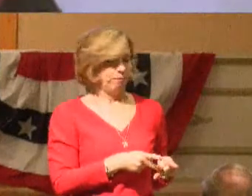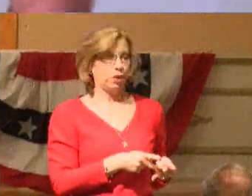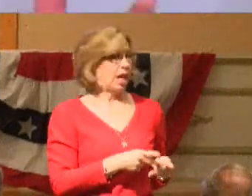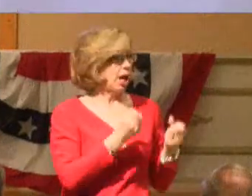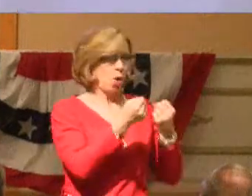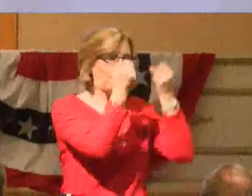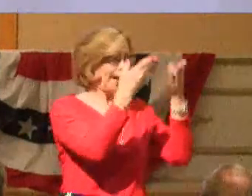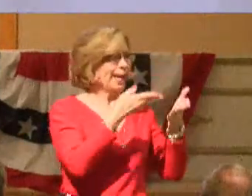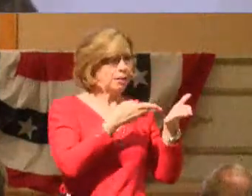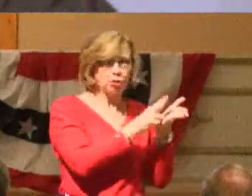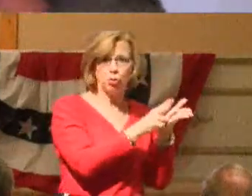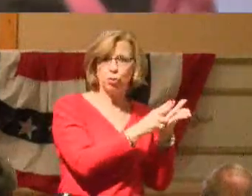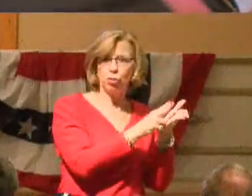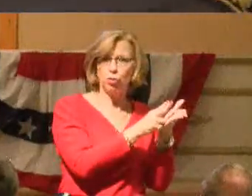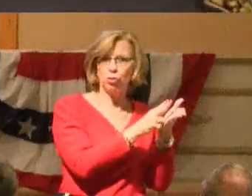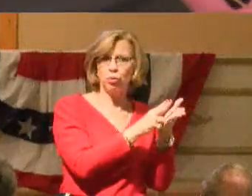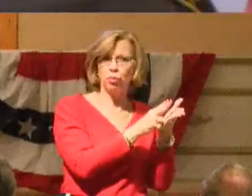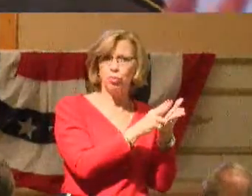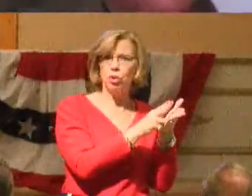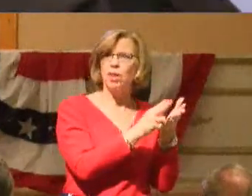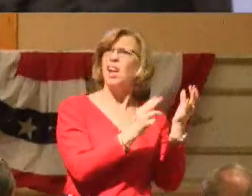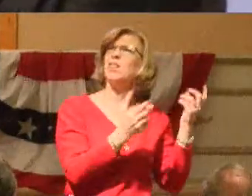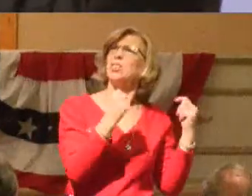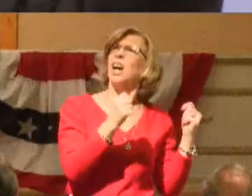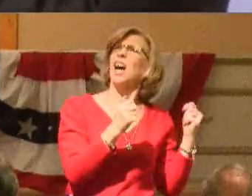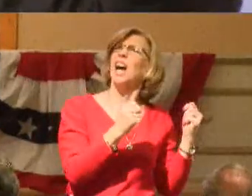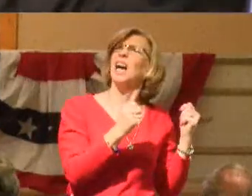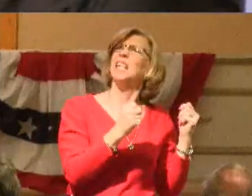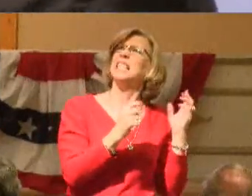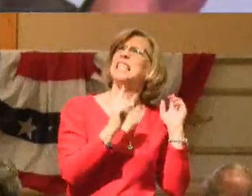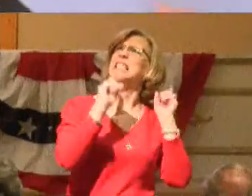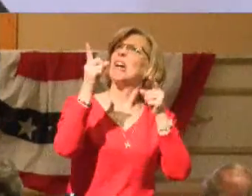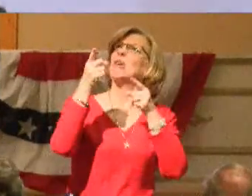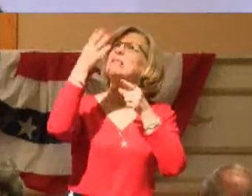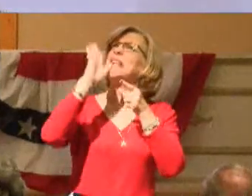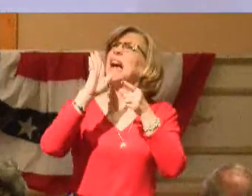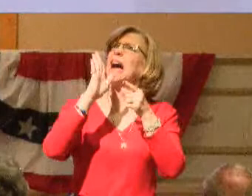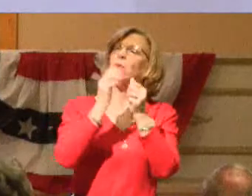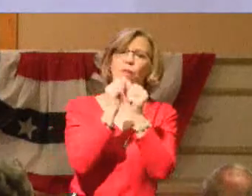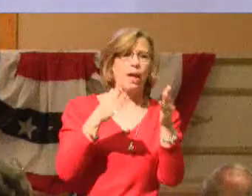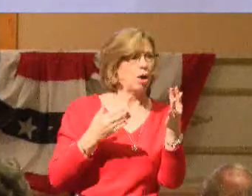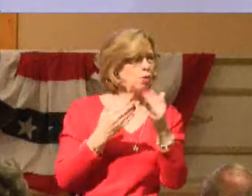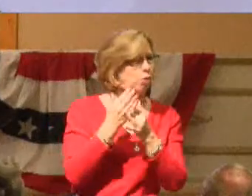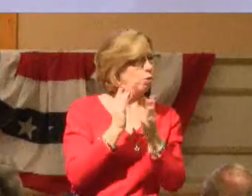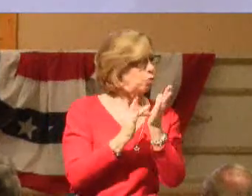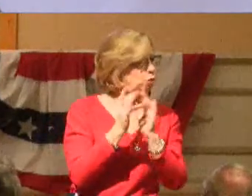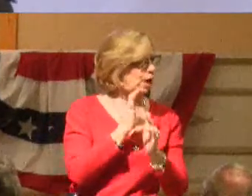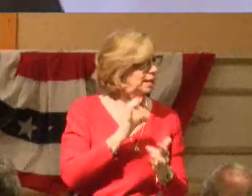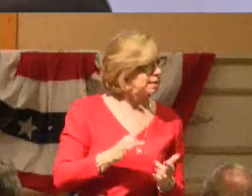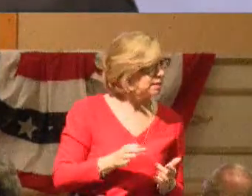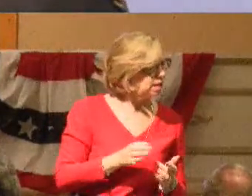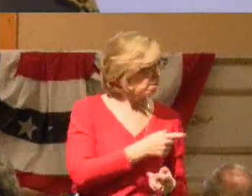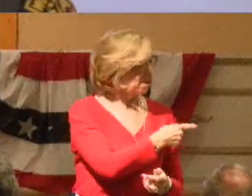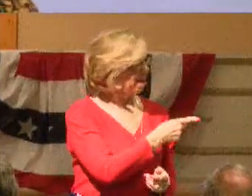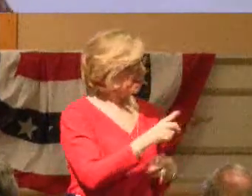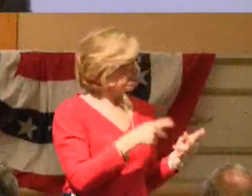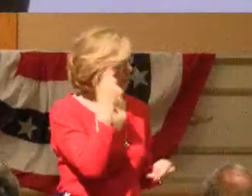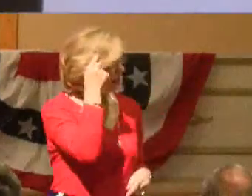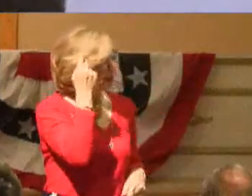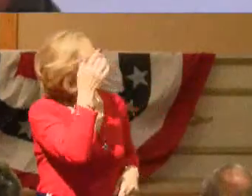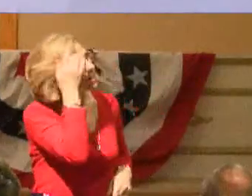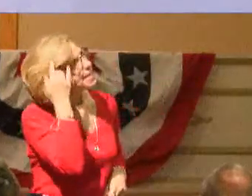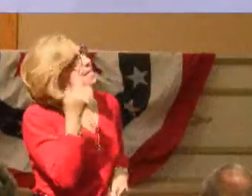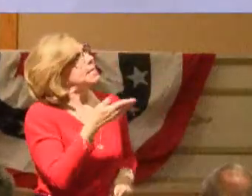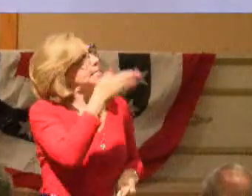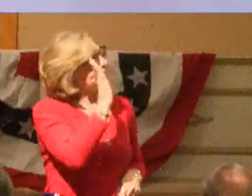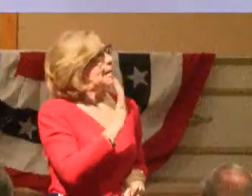were now trying to approach God by some other way other than Christ. But yet they're thinking the whole time, God's